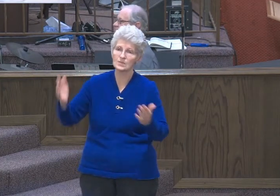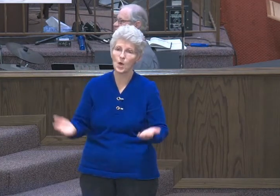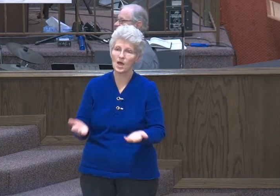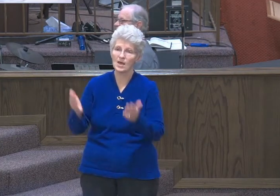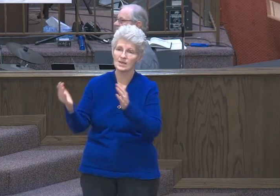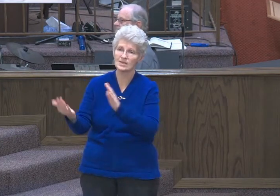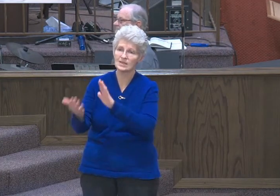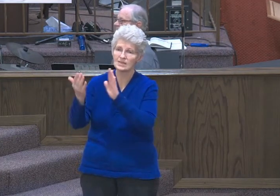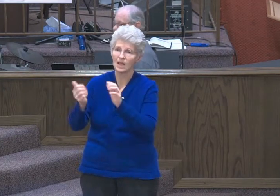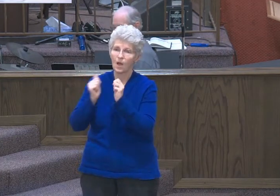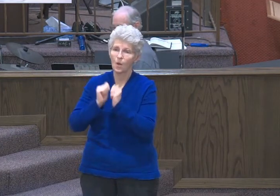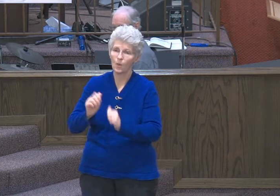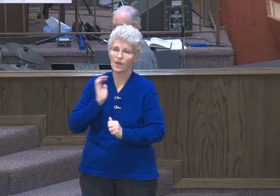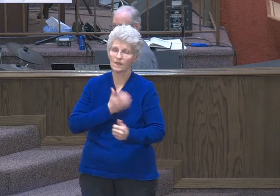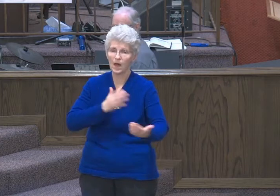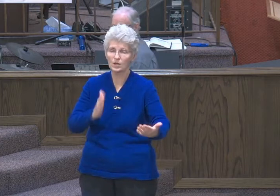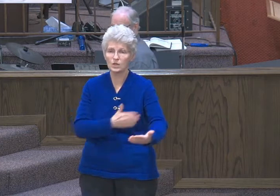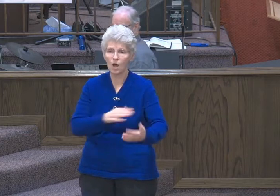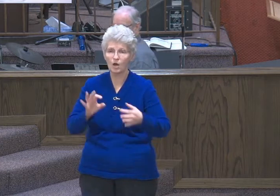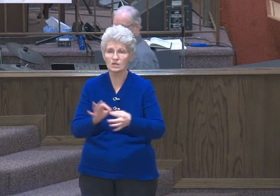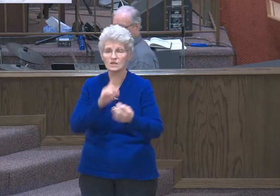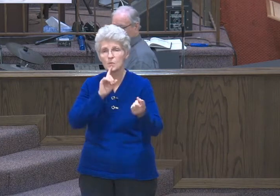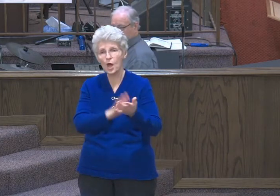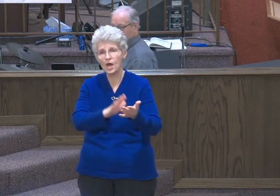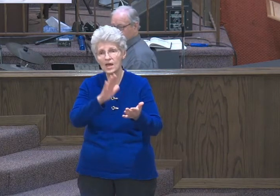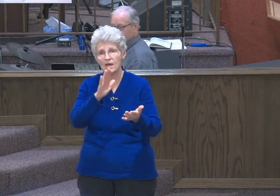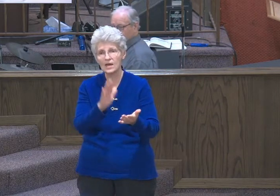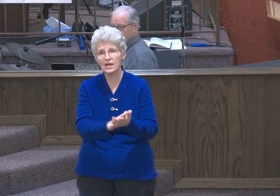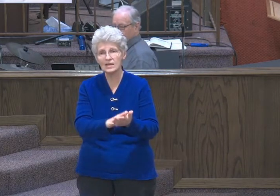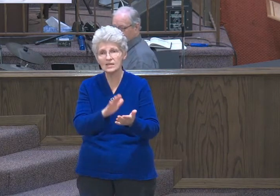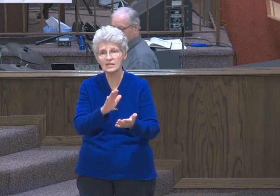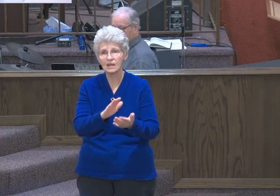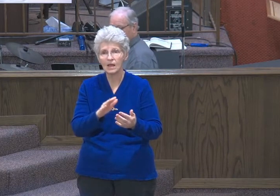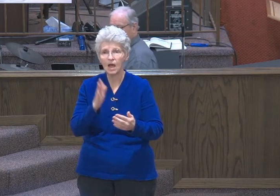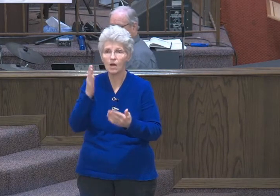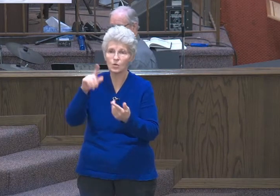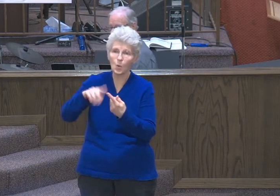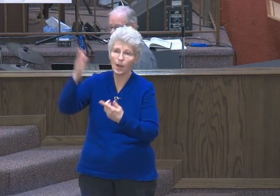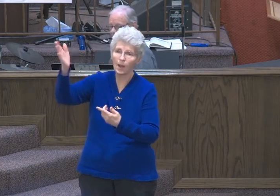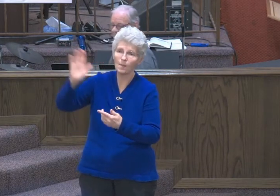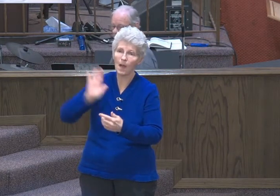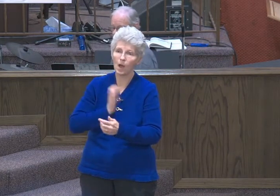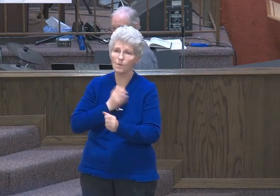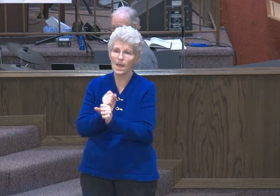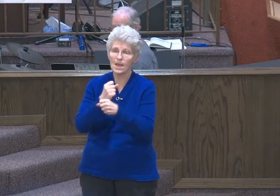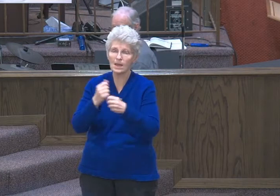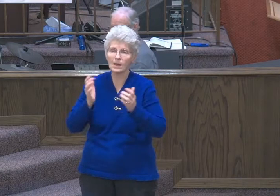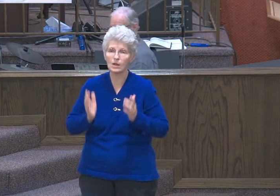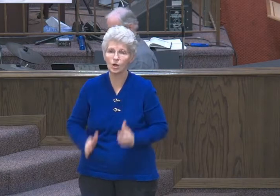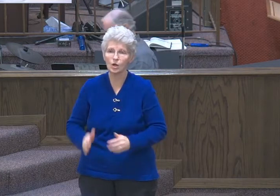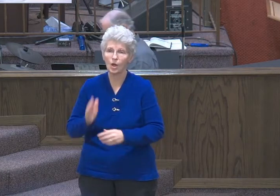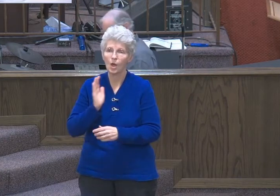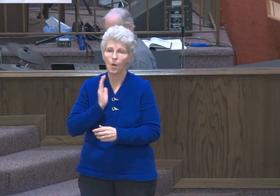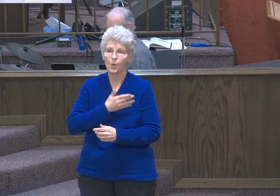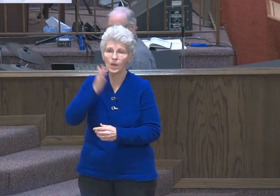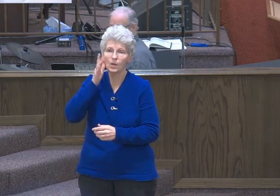his presence with our songs of praise. Unto him, our